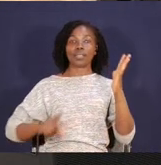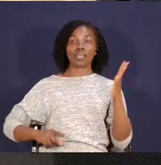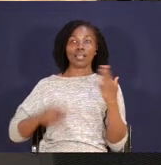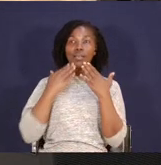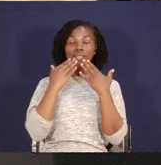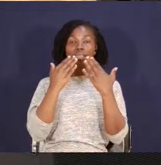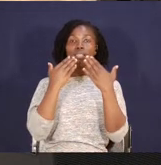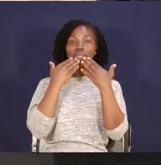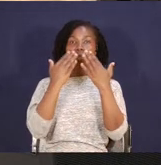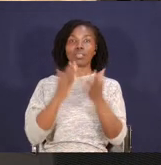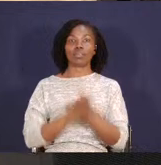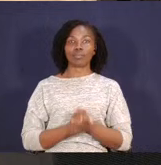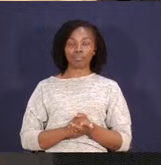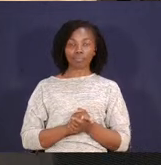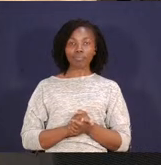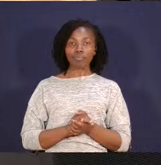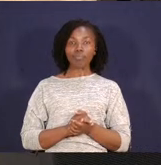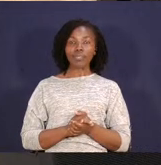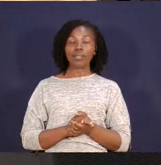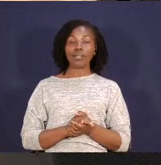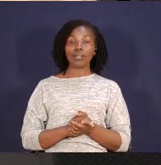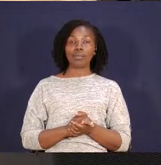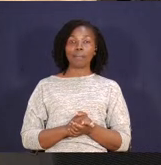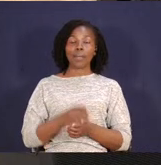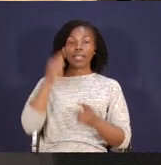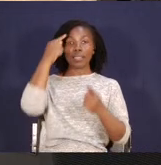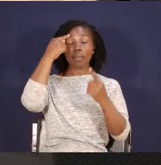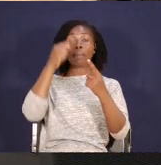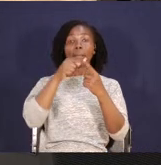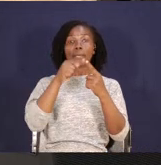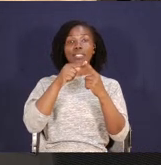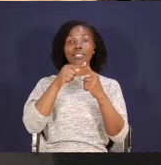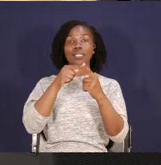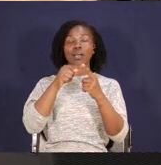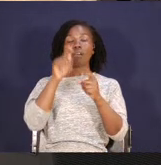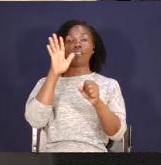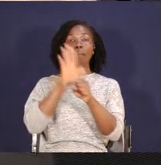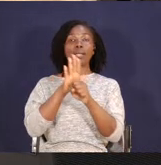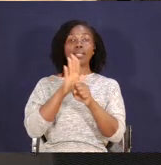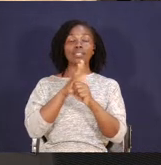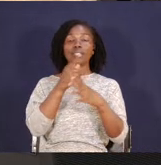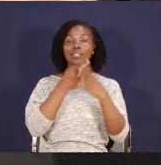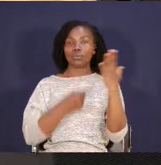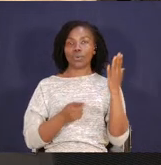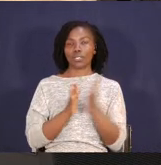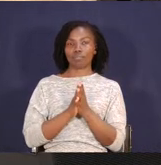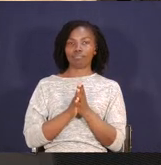much. And so the purpose of abundance is that it's